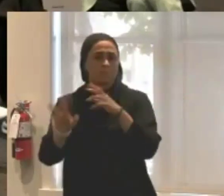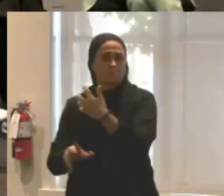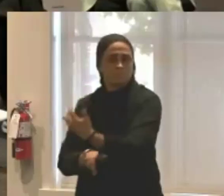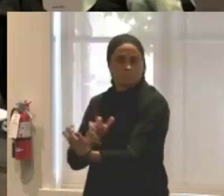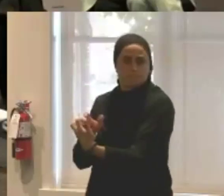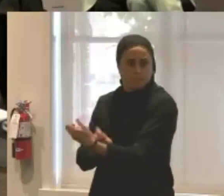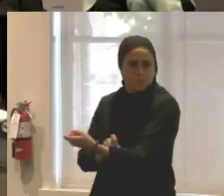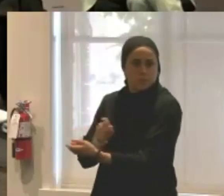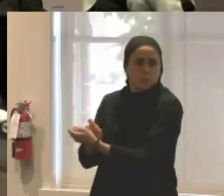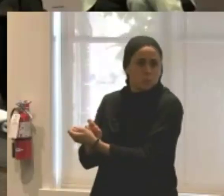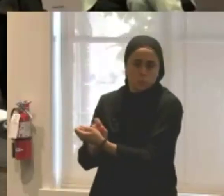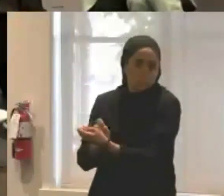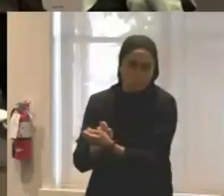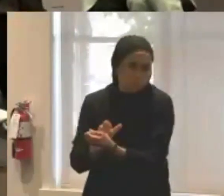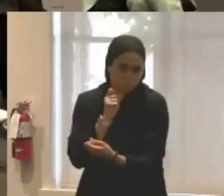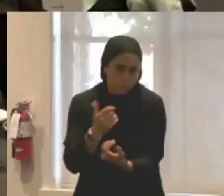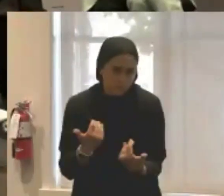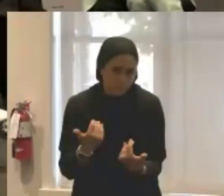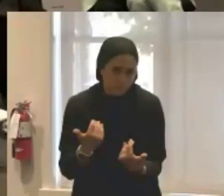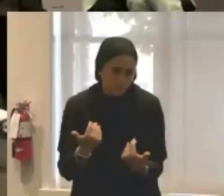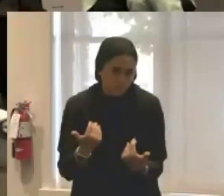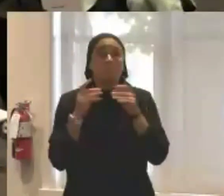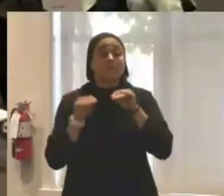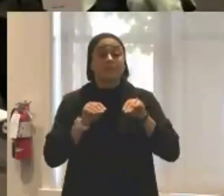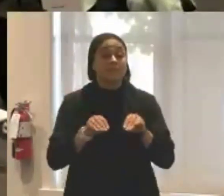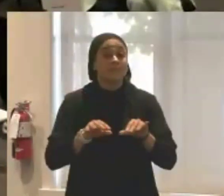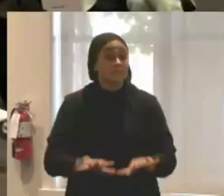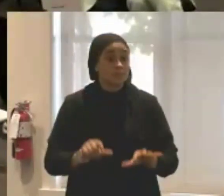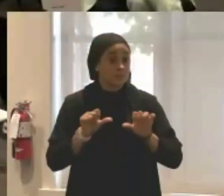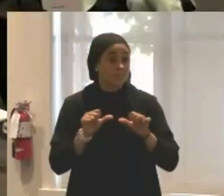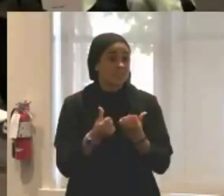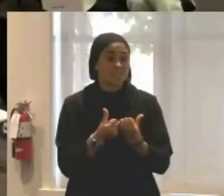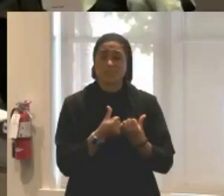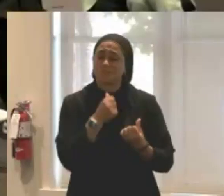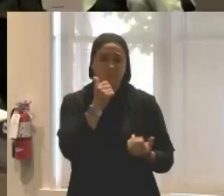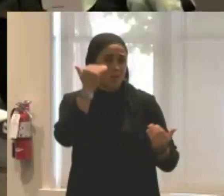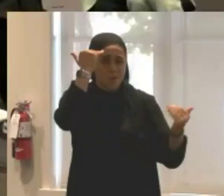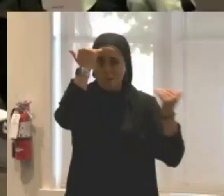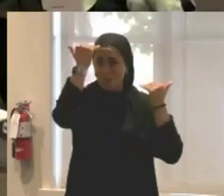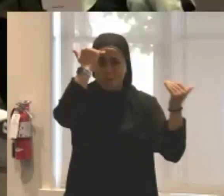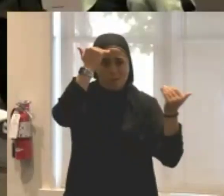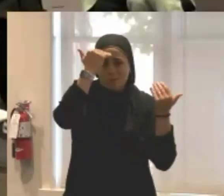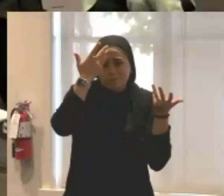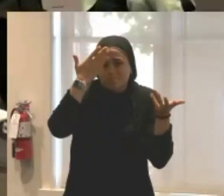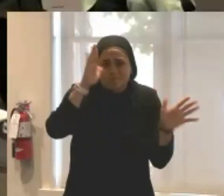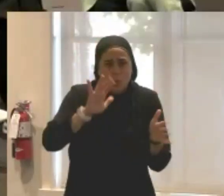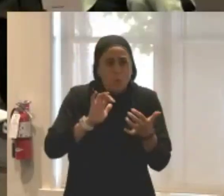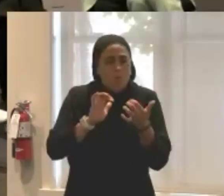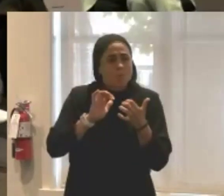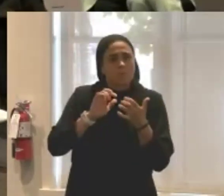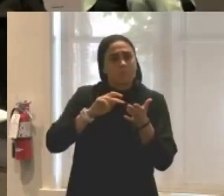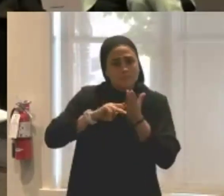them. Many settlement agencies, they are not very aware how the